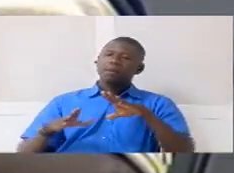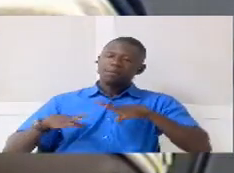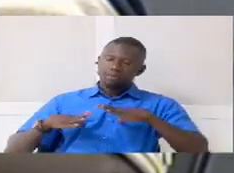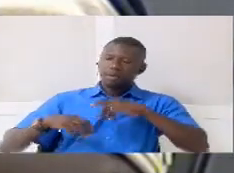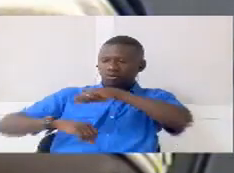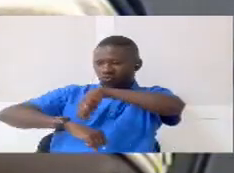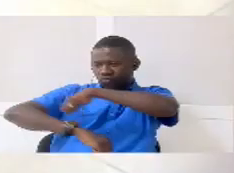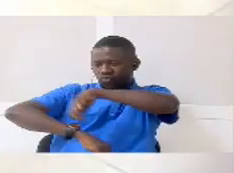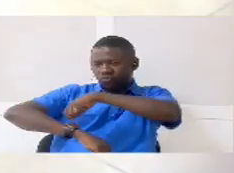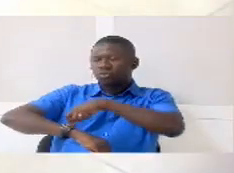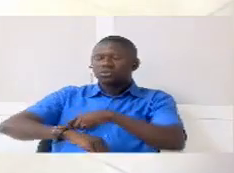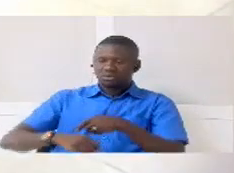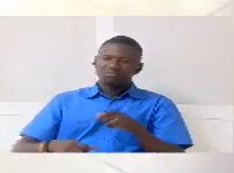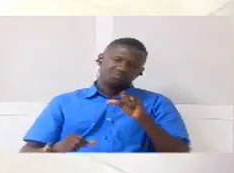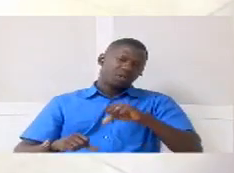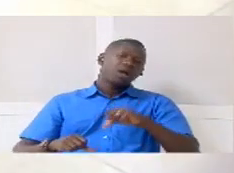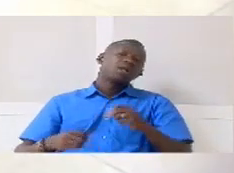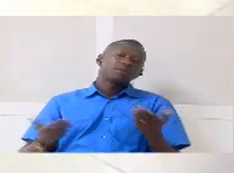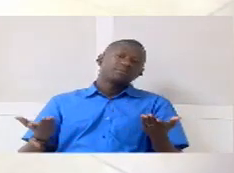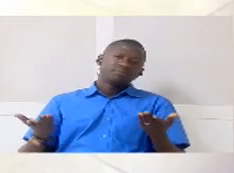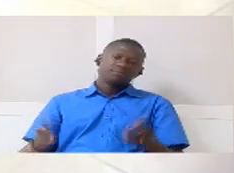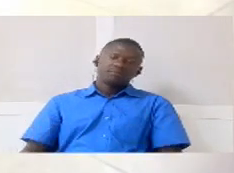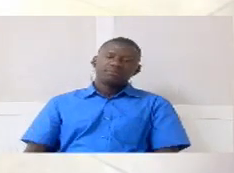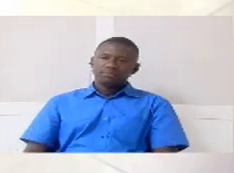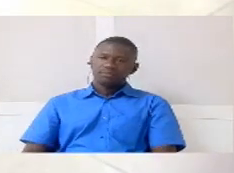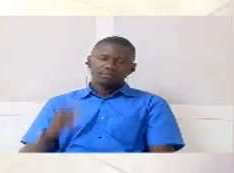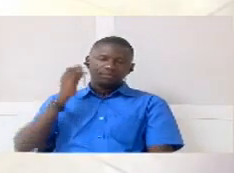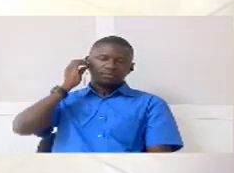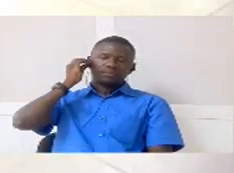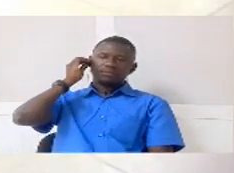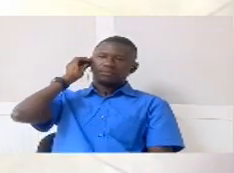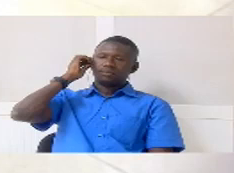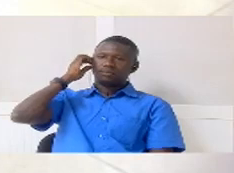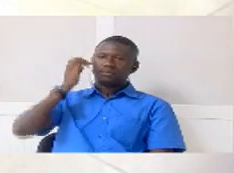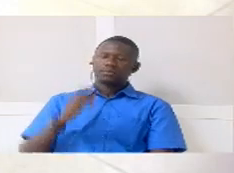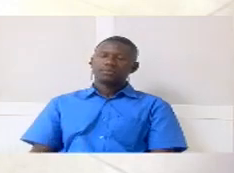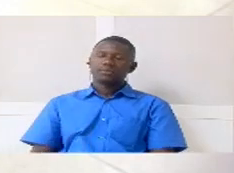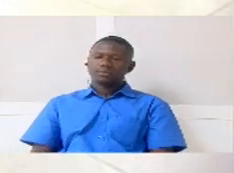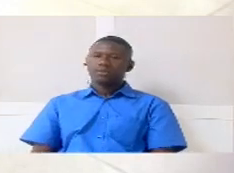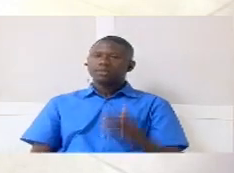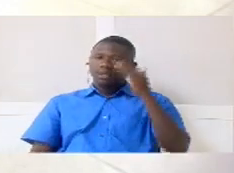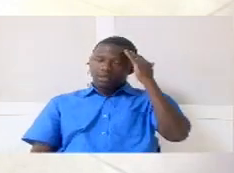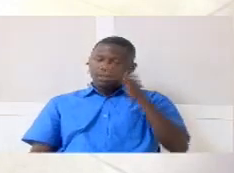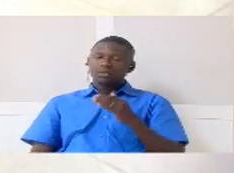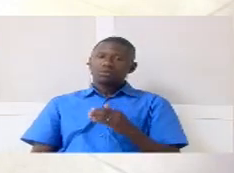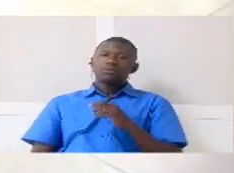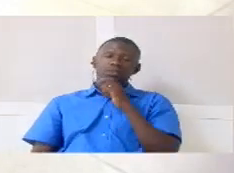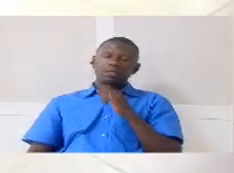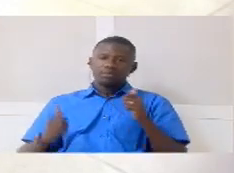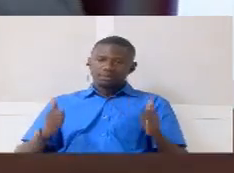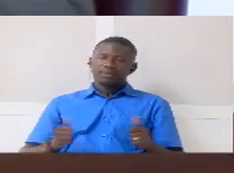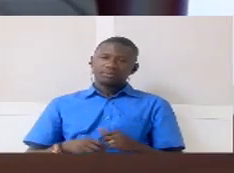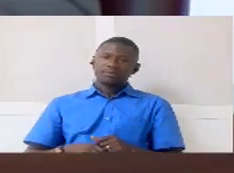thank you Bishop, you have the floor, please. Thank you, Chairman. Bishop, wala kare nyininga, Commissioner, Bishop.